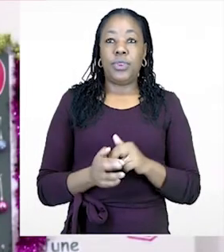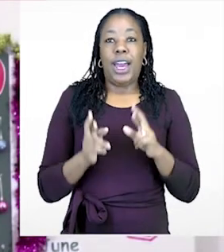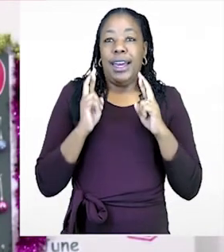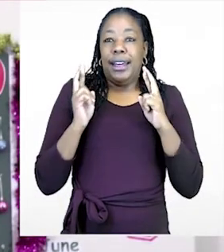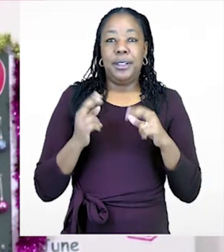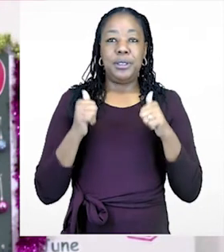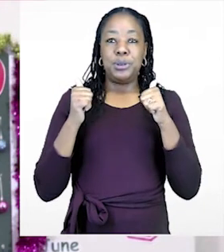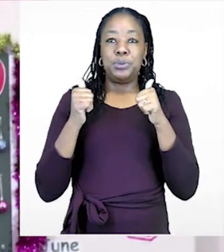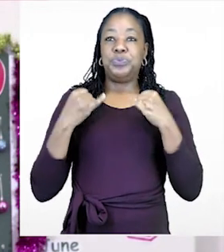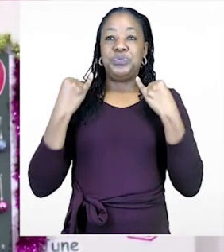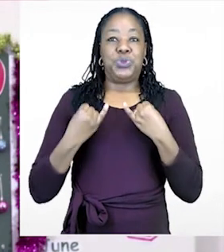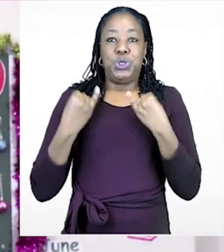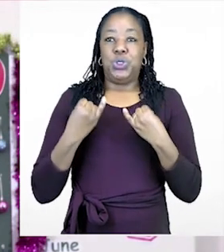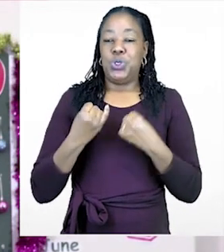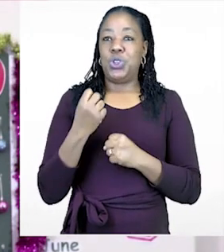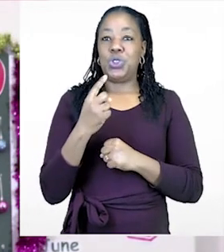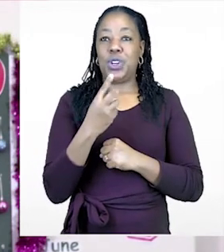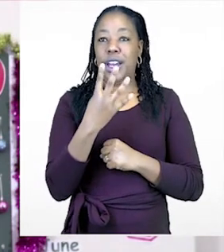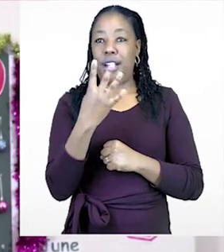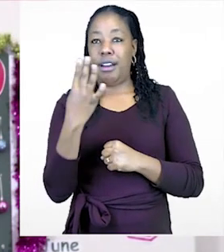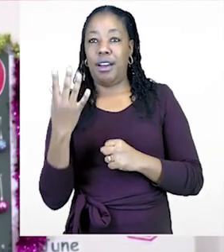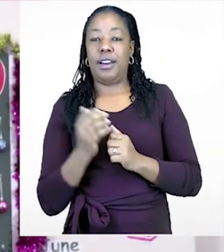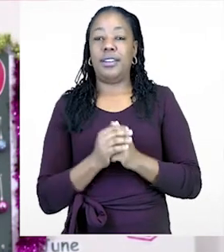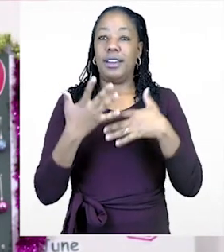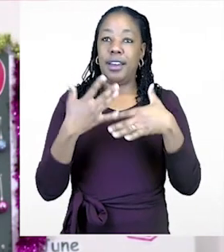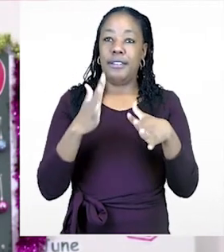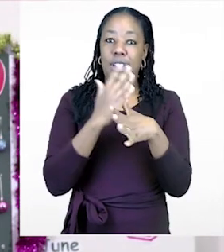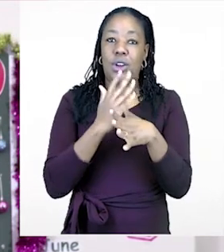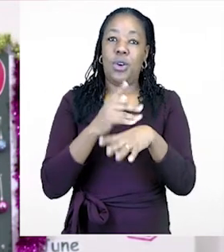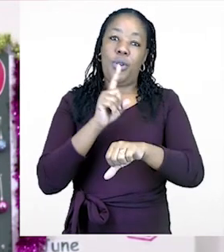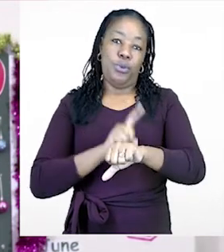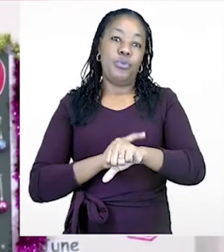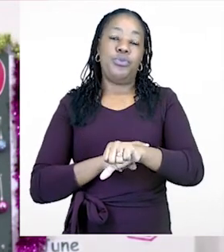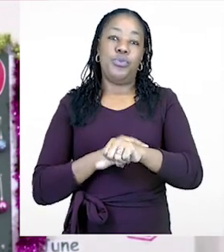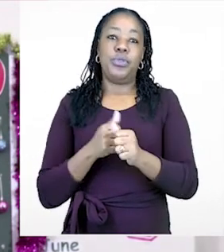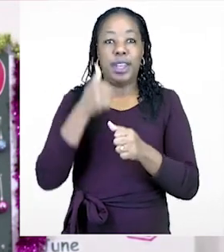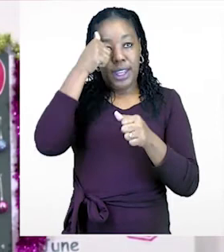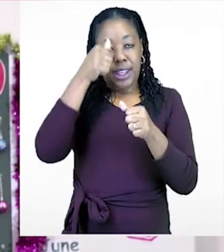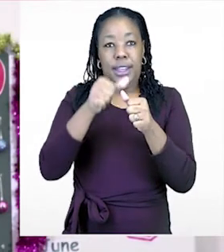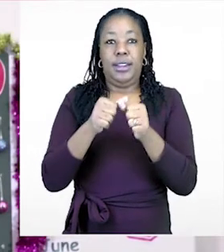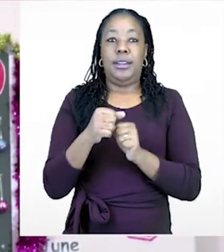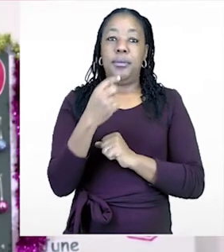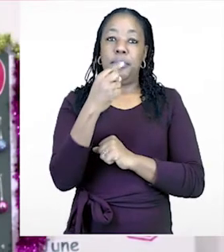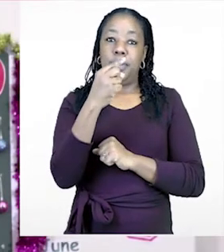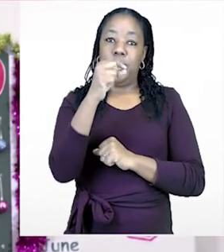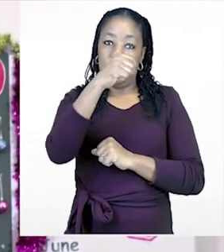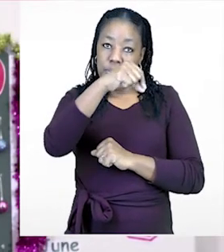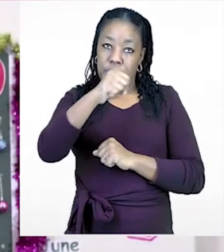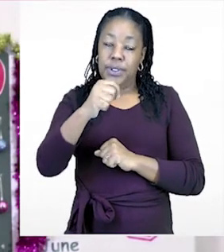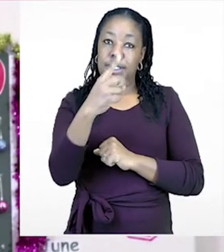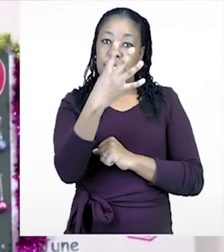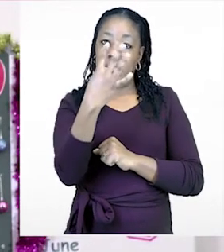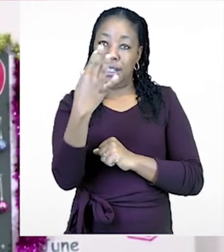enjoyed all that counting and that you finished your work on time. Remember, when you are writing your numbers, please take your time